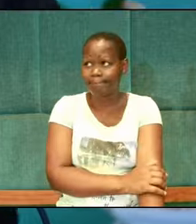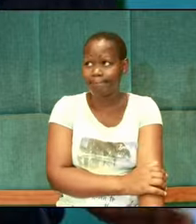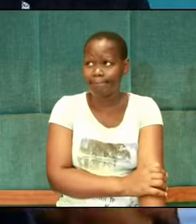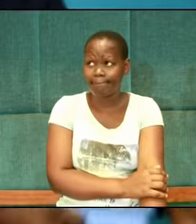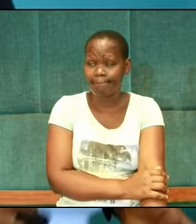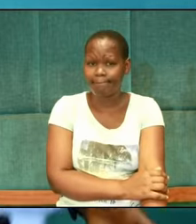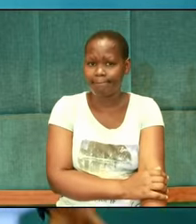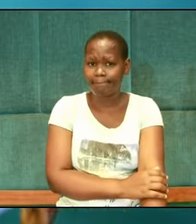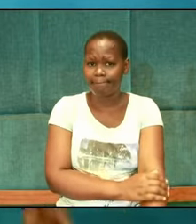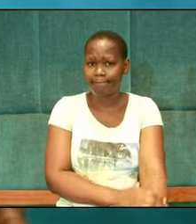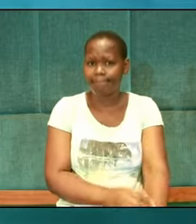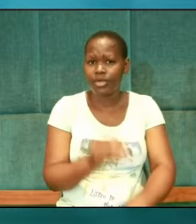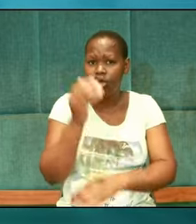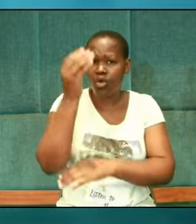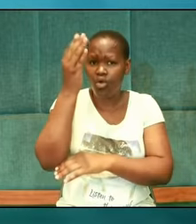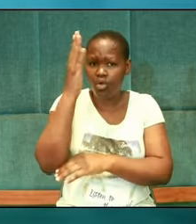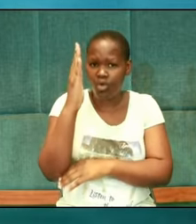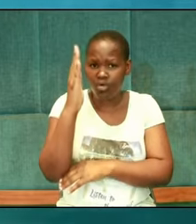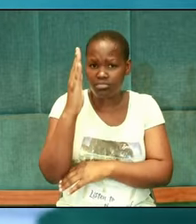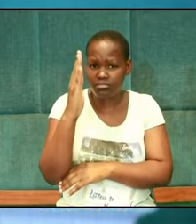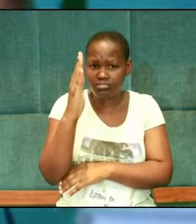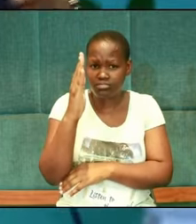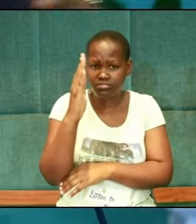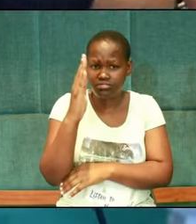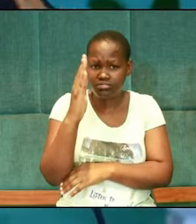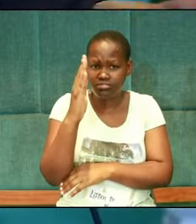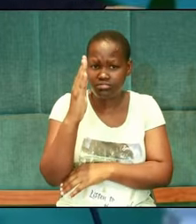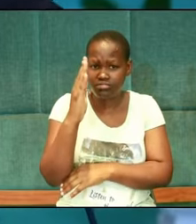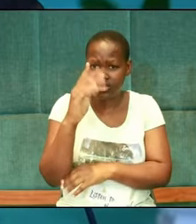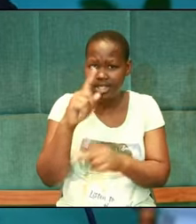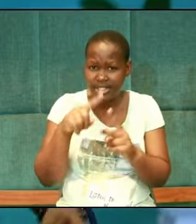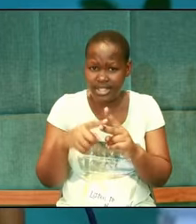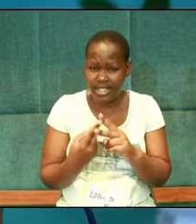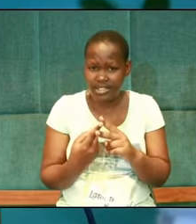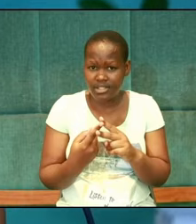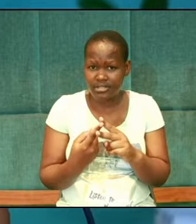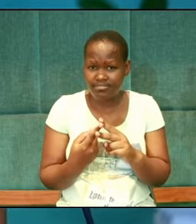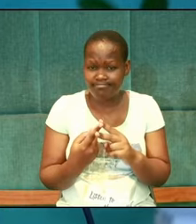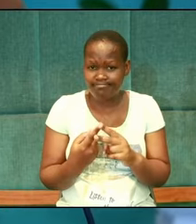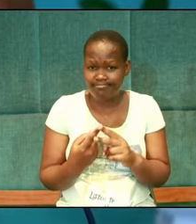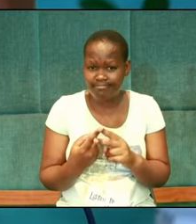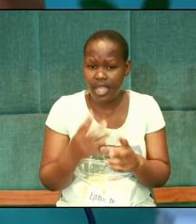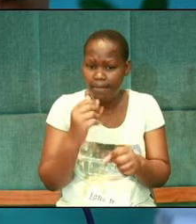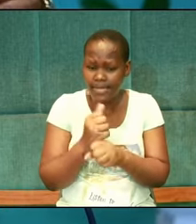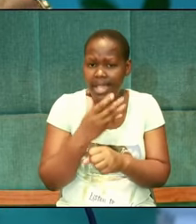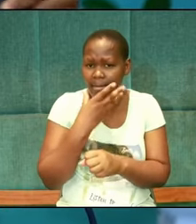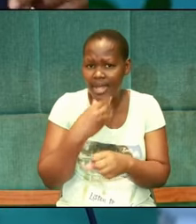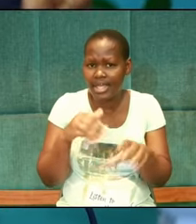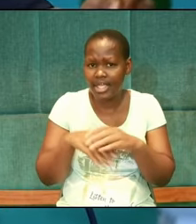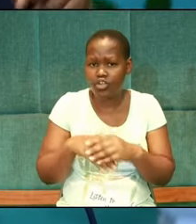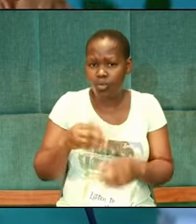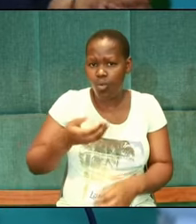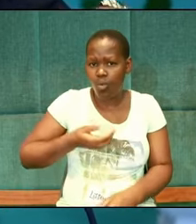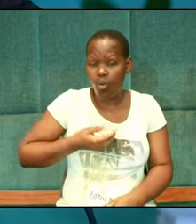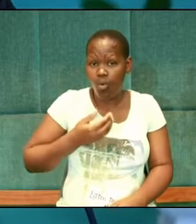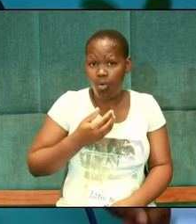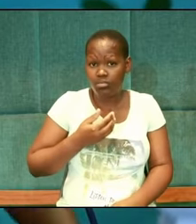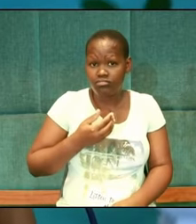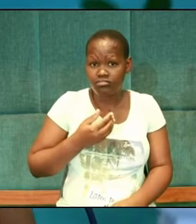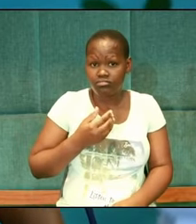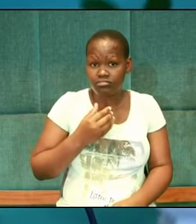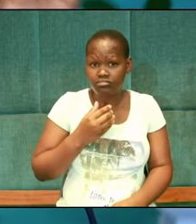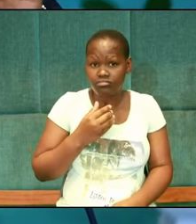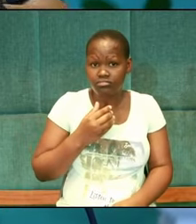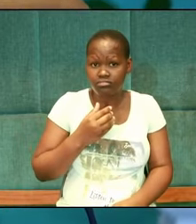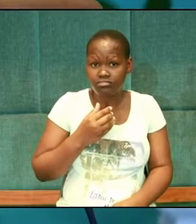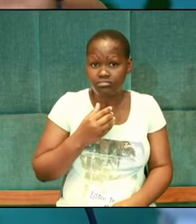It was God who said in chapter 2 verse 18, let's make man in our image. Then in Matthew chapter 19, verse 6,